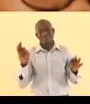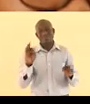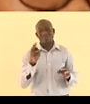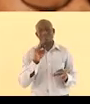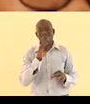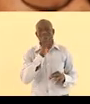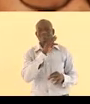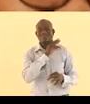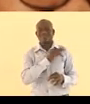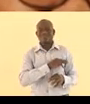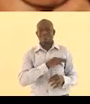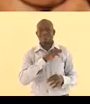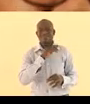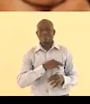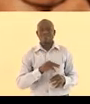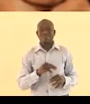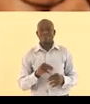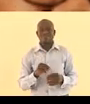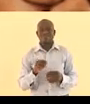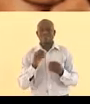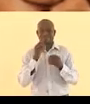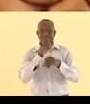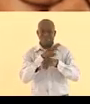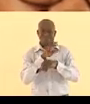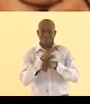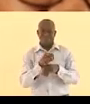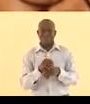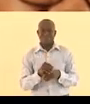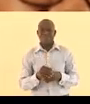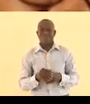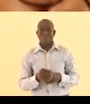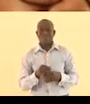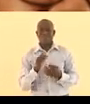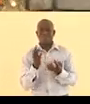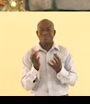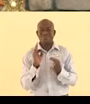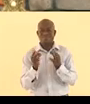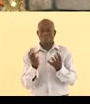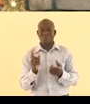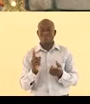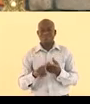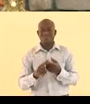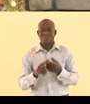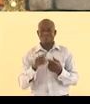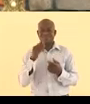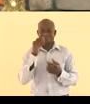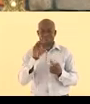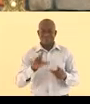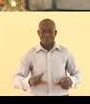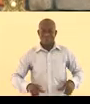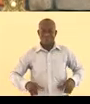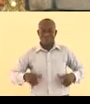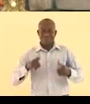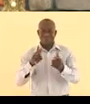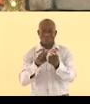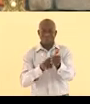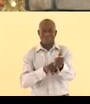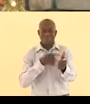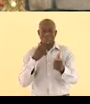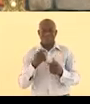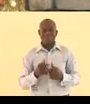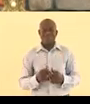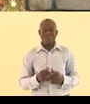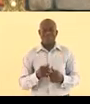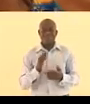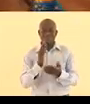You want to live long, go and start eating half of what you ate up to yesterday. Start eating half of it and you